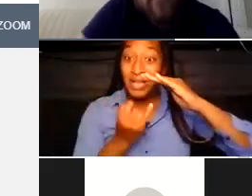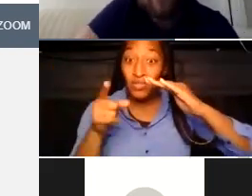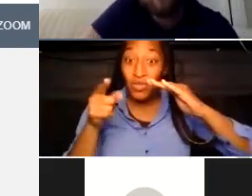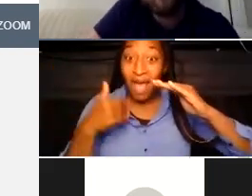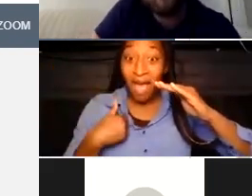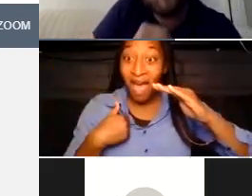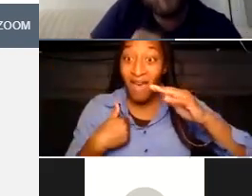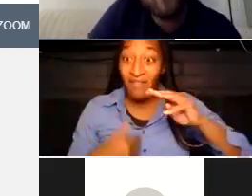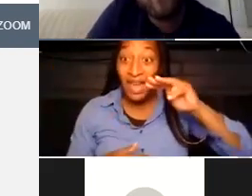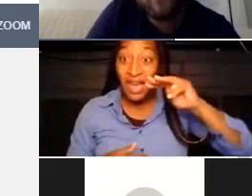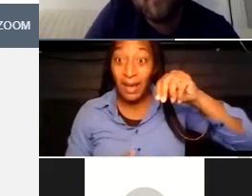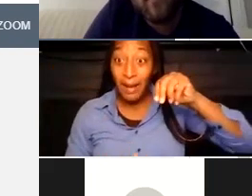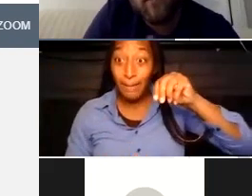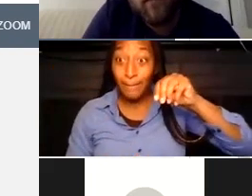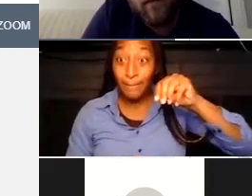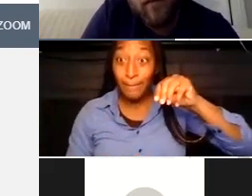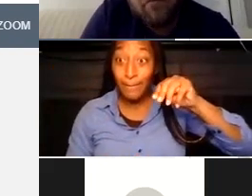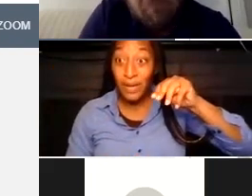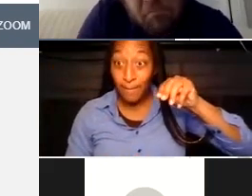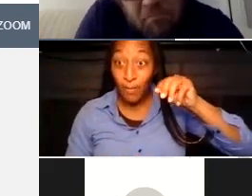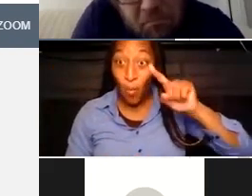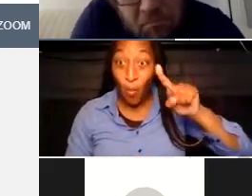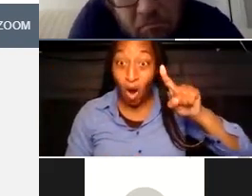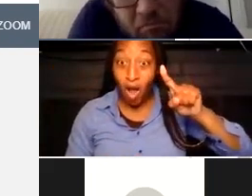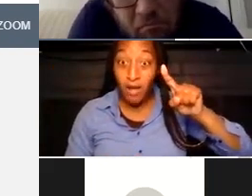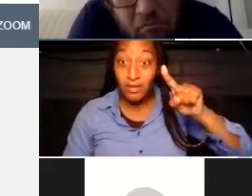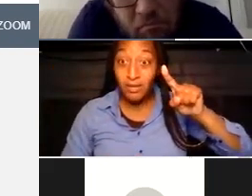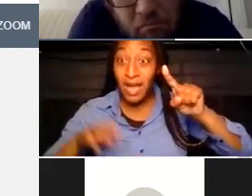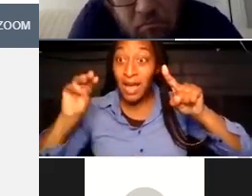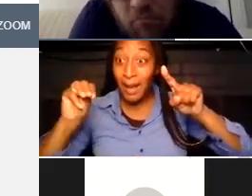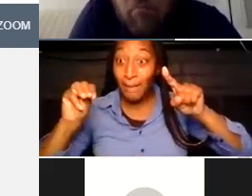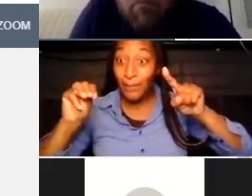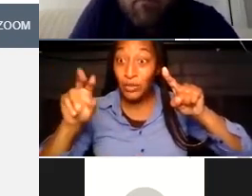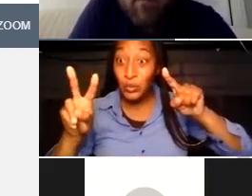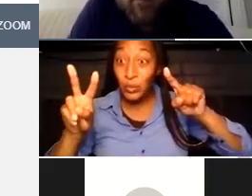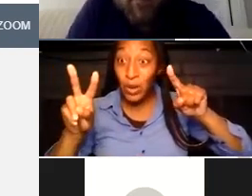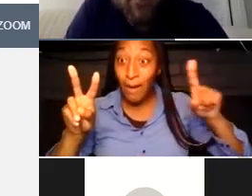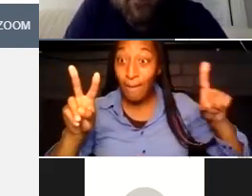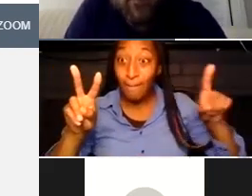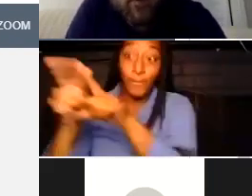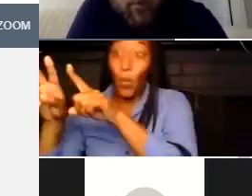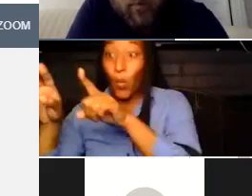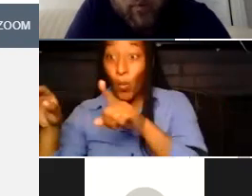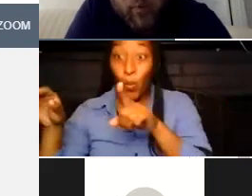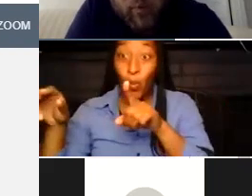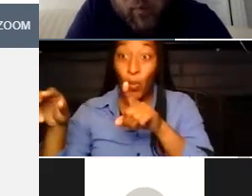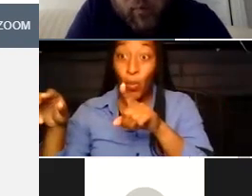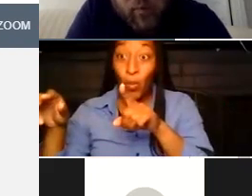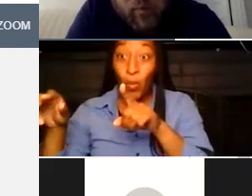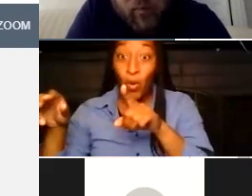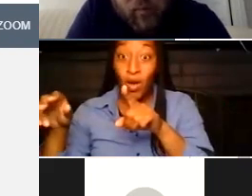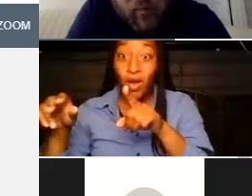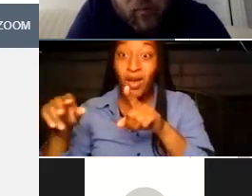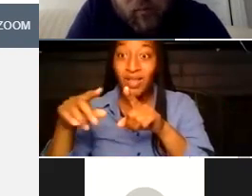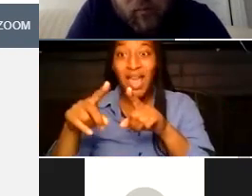collision is, right? Literally things bumping into each other. All right. And so when